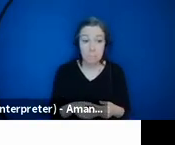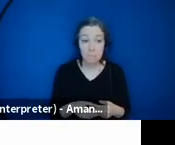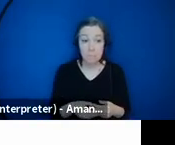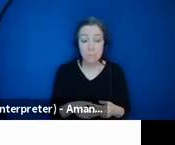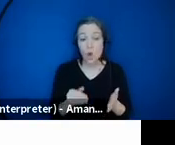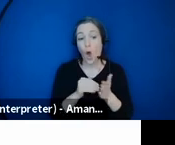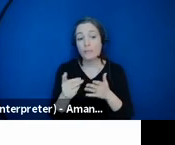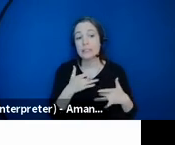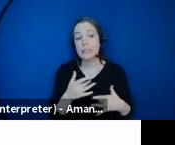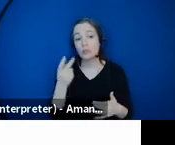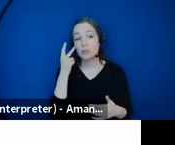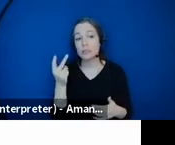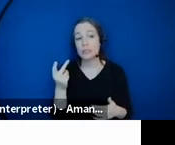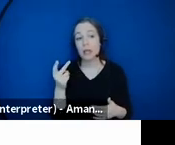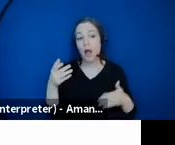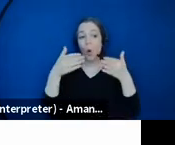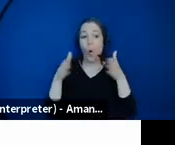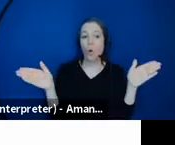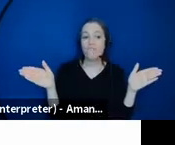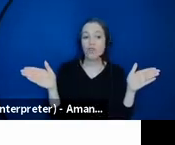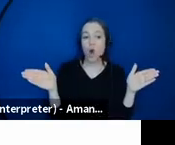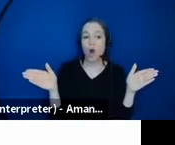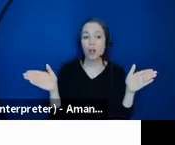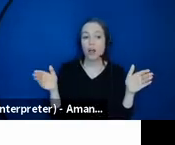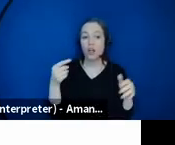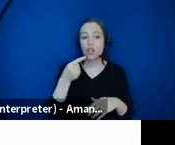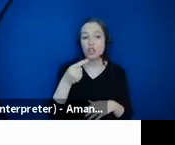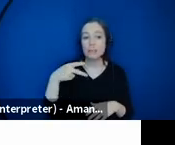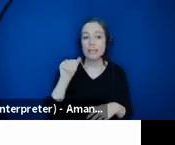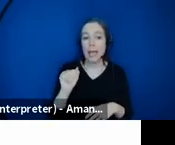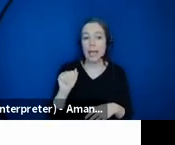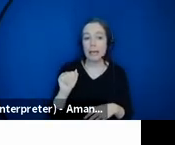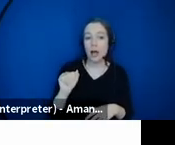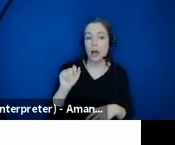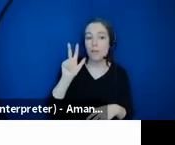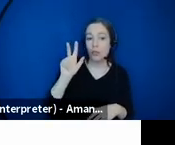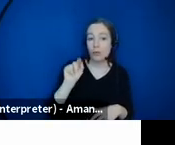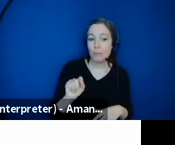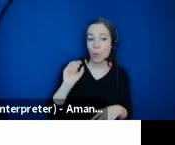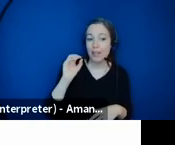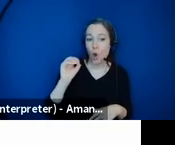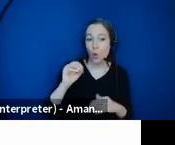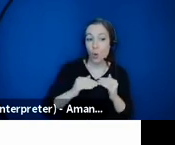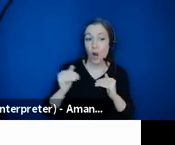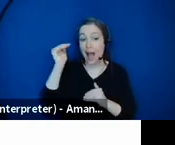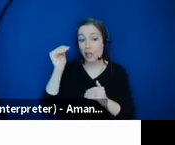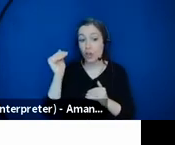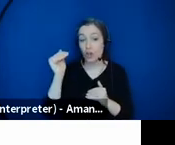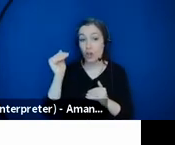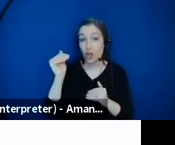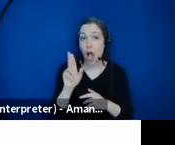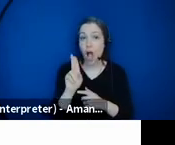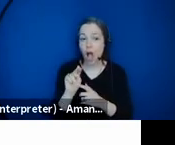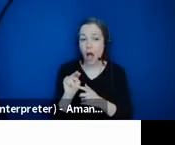is if you have a overall unweighted GPA of a 3.0 or higher at your FCPS high school, you're exempt